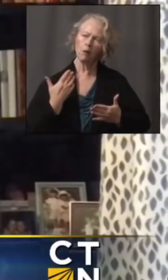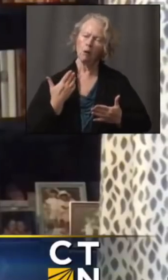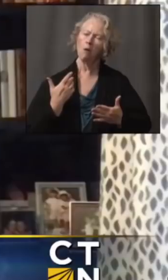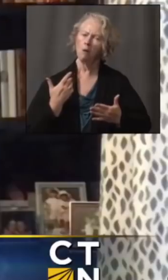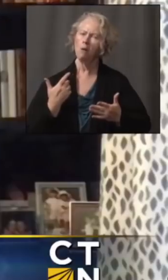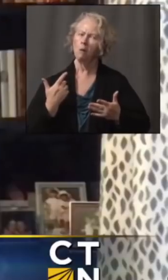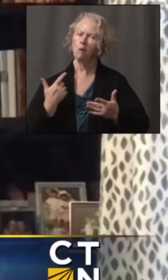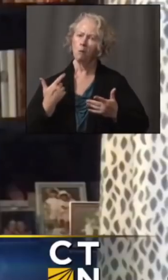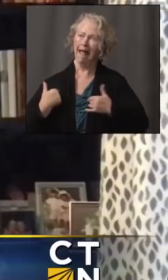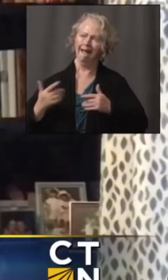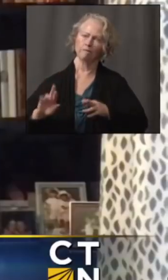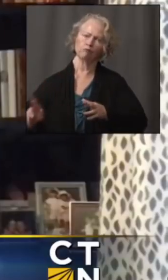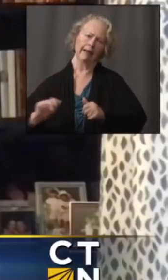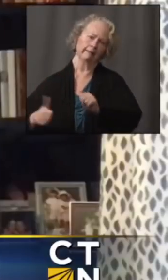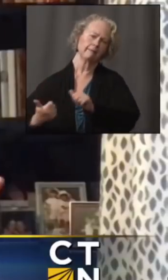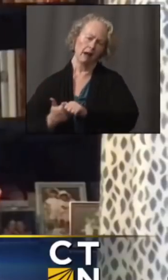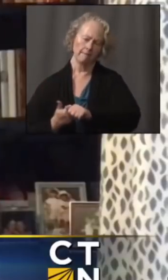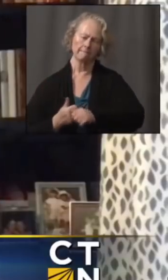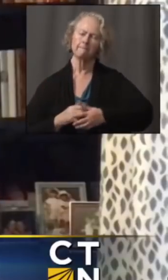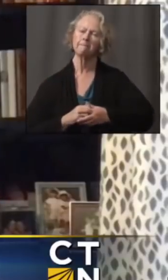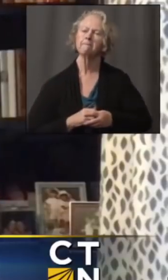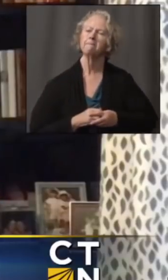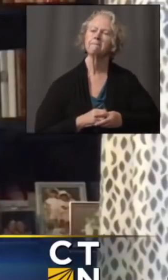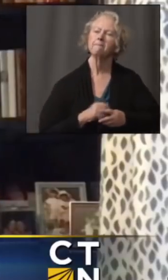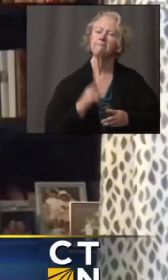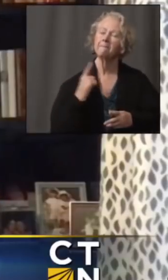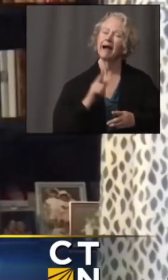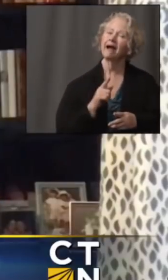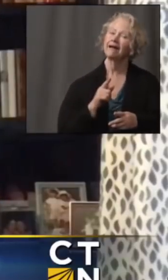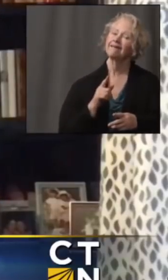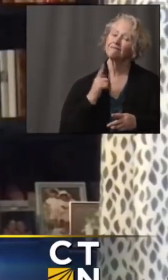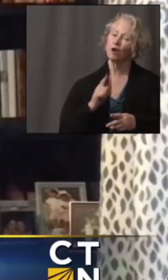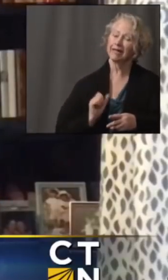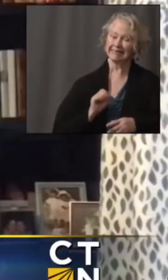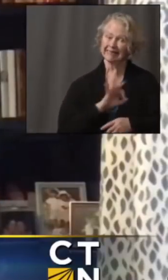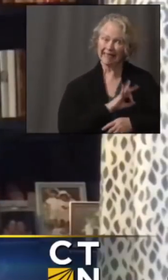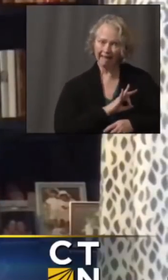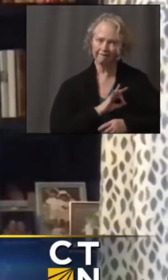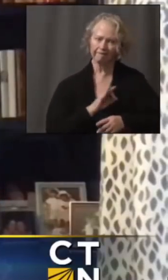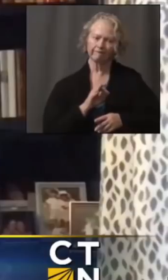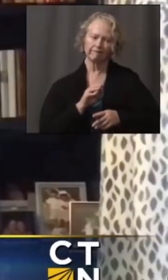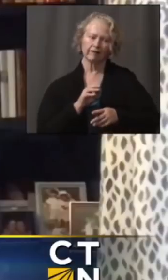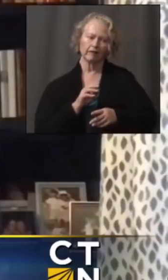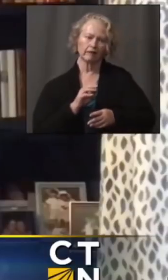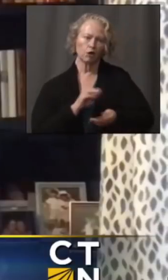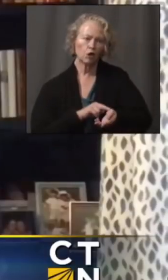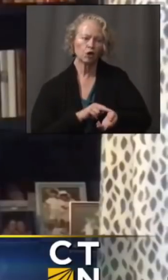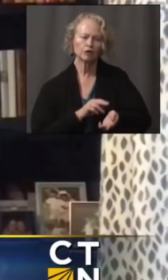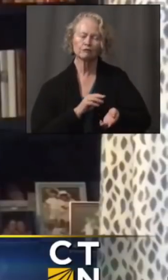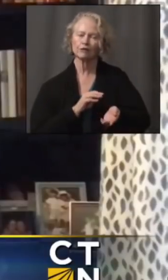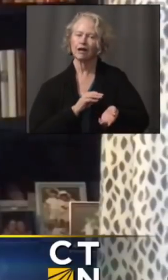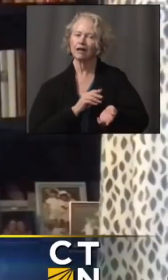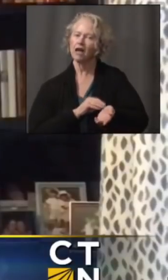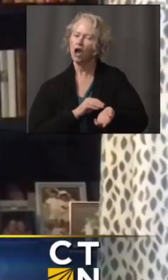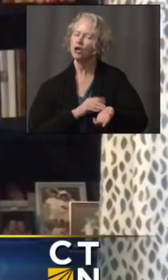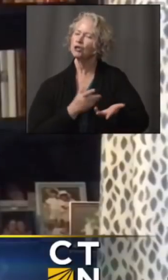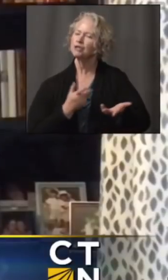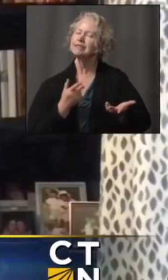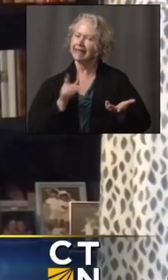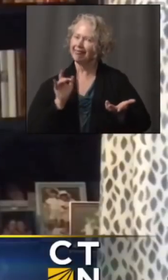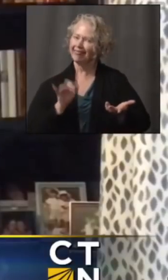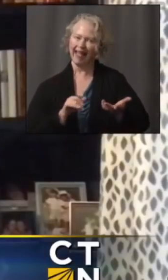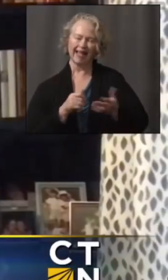capacity there. I think hospitals, in terms of people power, nurses and docs, they're going to maybe have to make some choices about